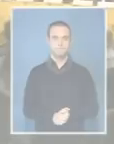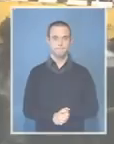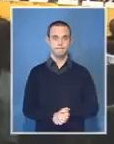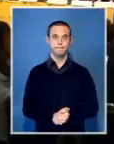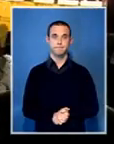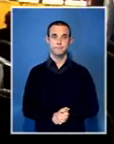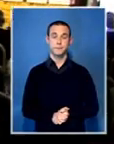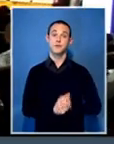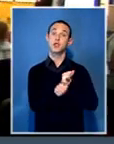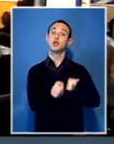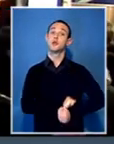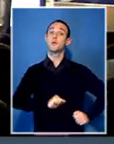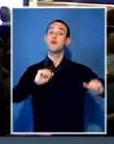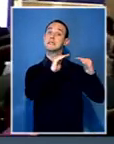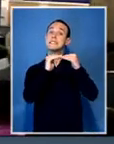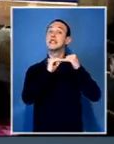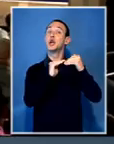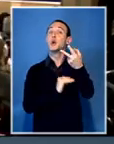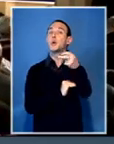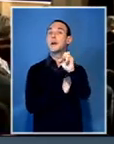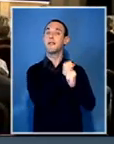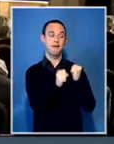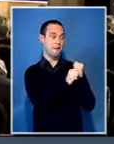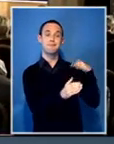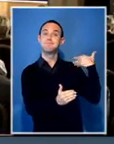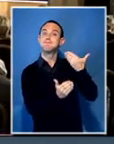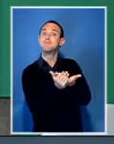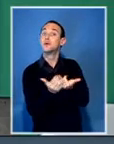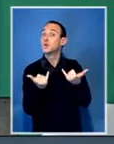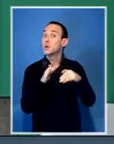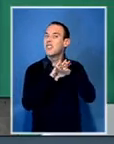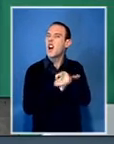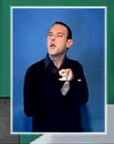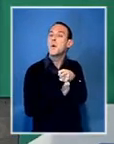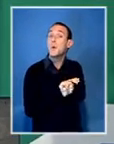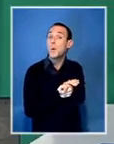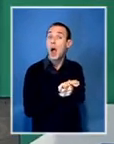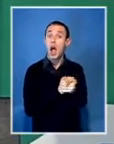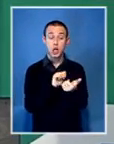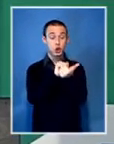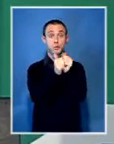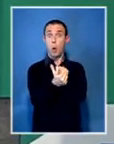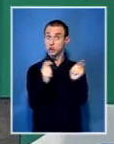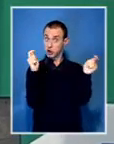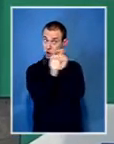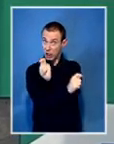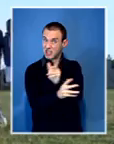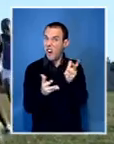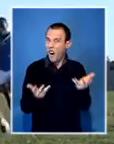in Democracy20 tonight. A look at how sport has been transformed since the dawn of democracy in South